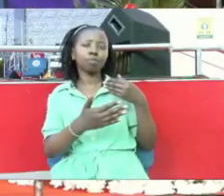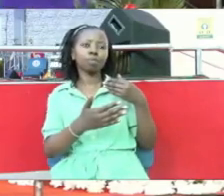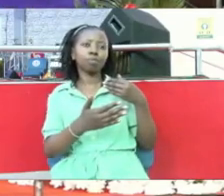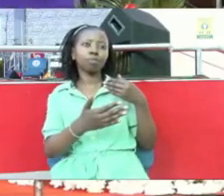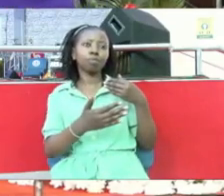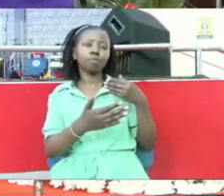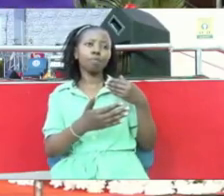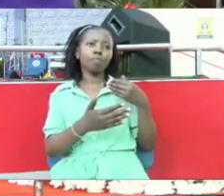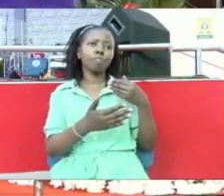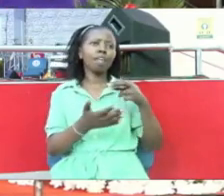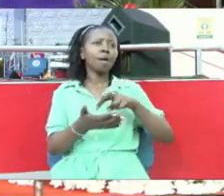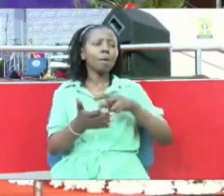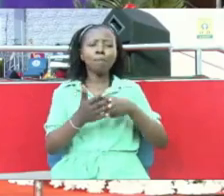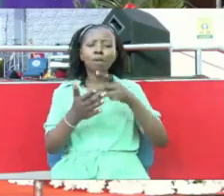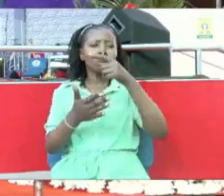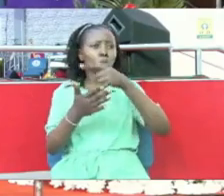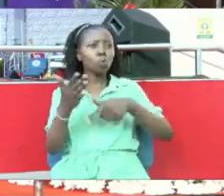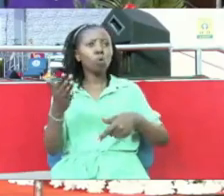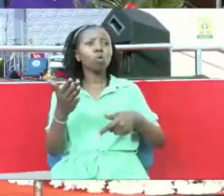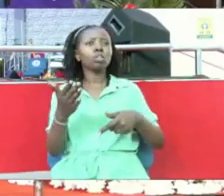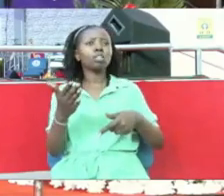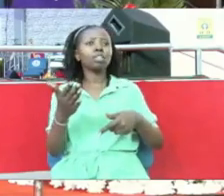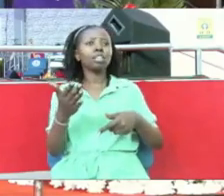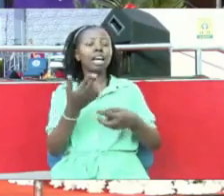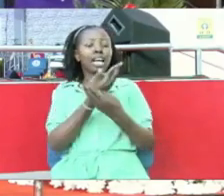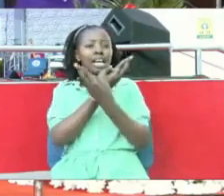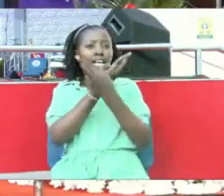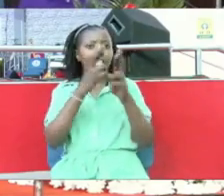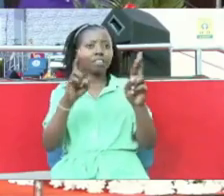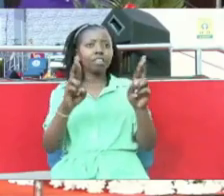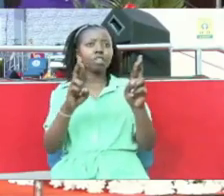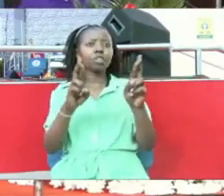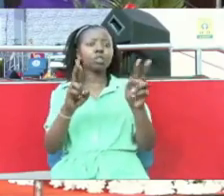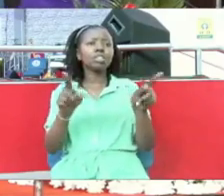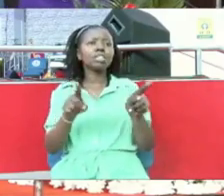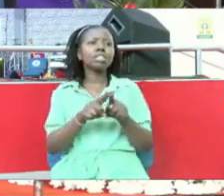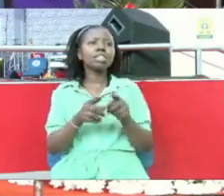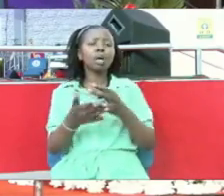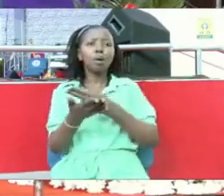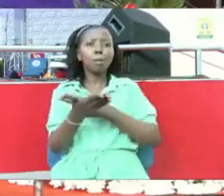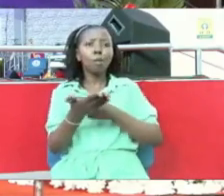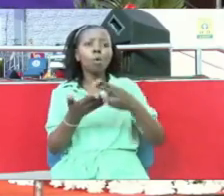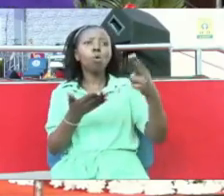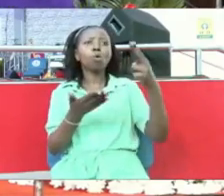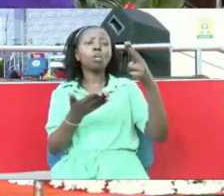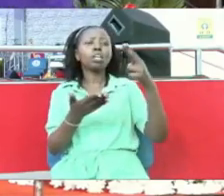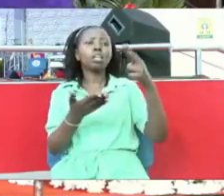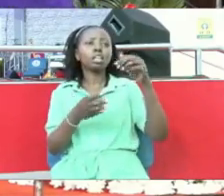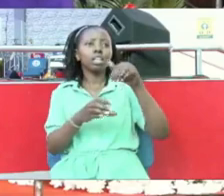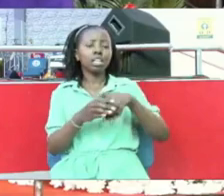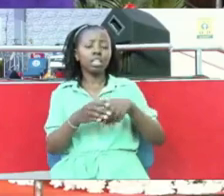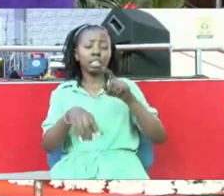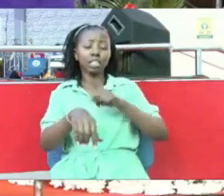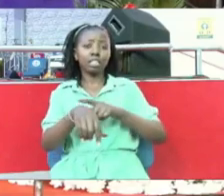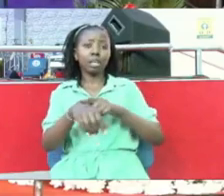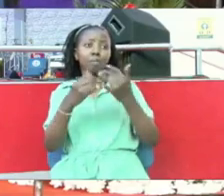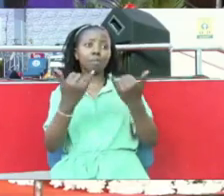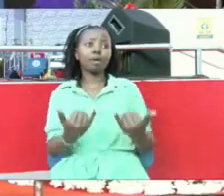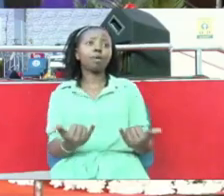In other words, what I'm saying, the revival will be a holistic type of a revival in this dispensation.